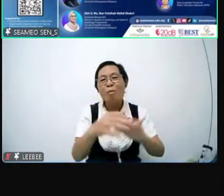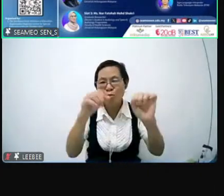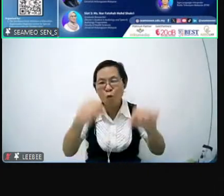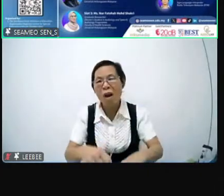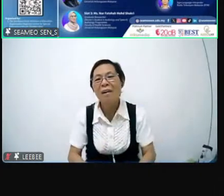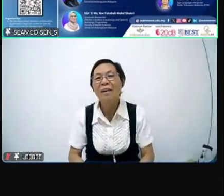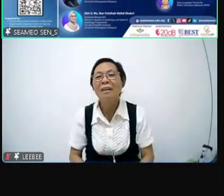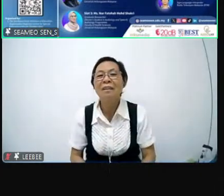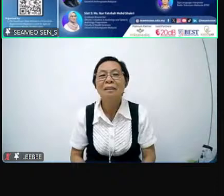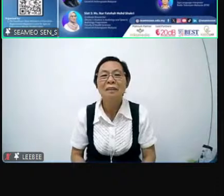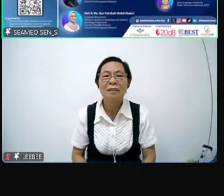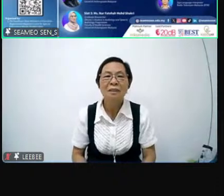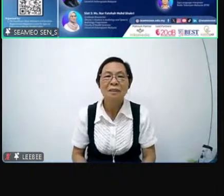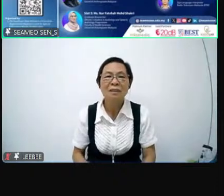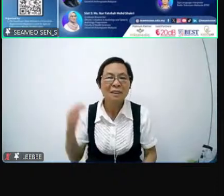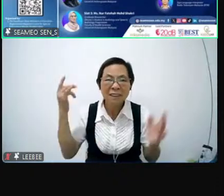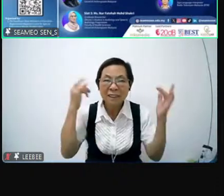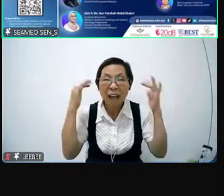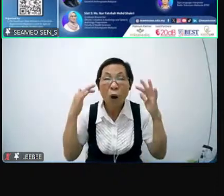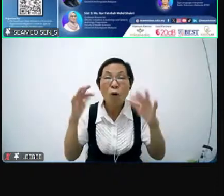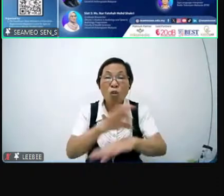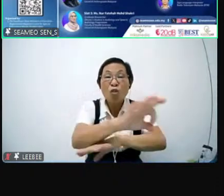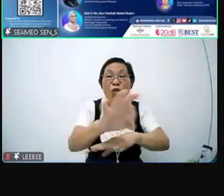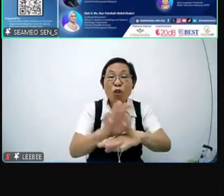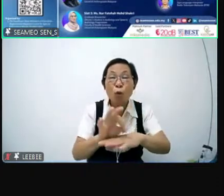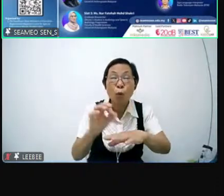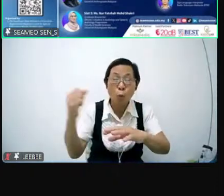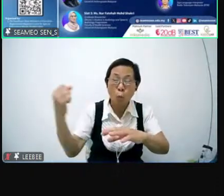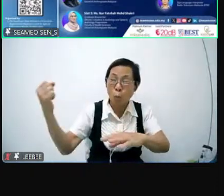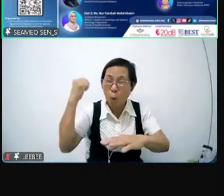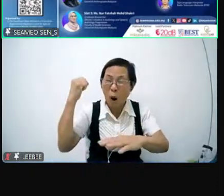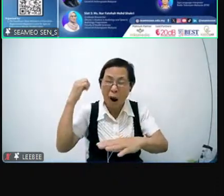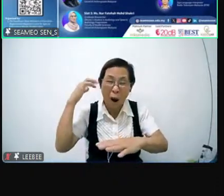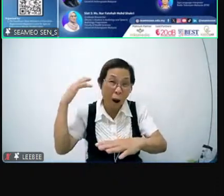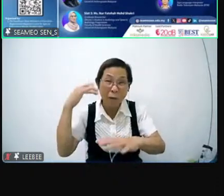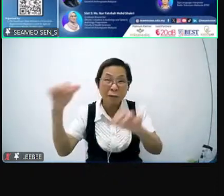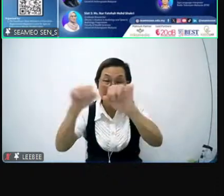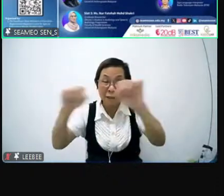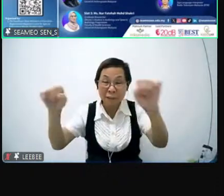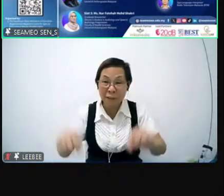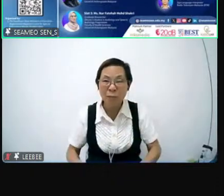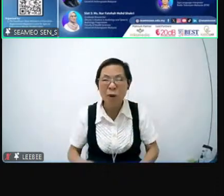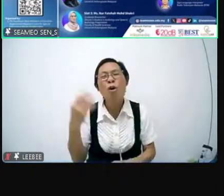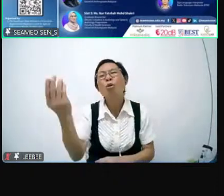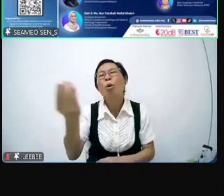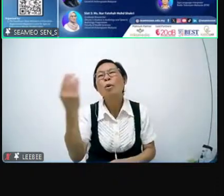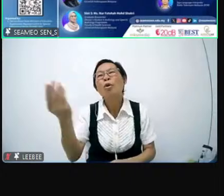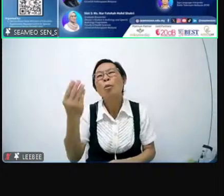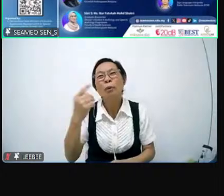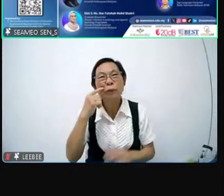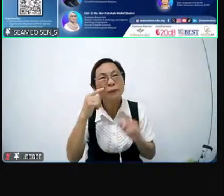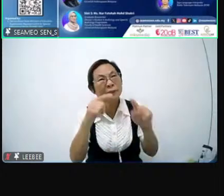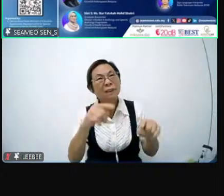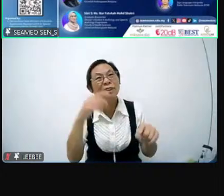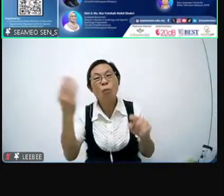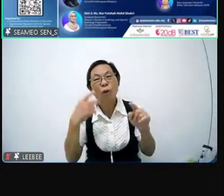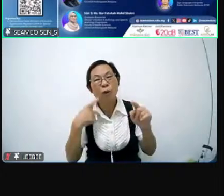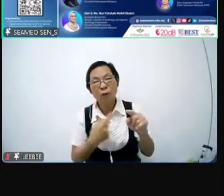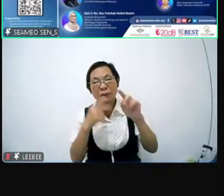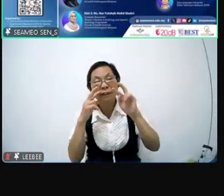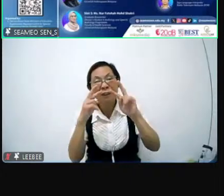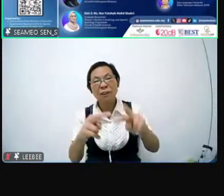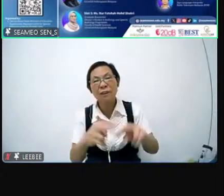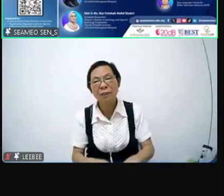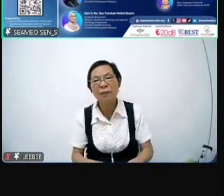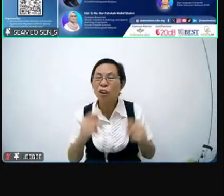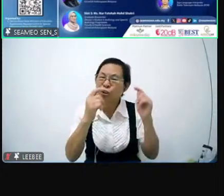Next, sound field amplification system. This is the most common amplification system that you can see from the lecture room,